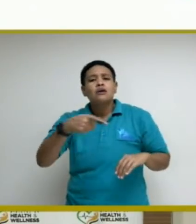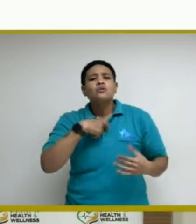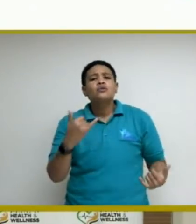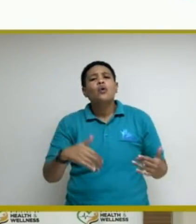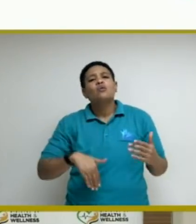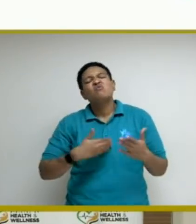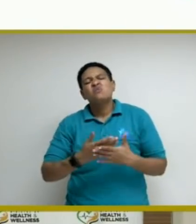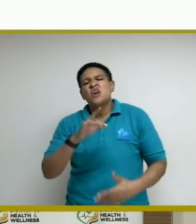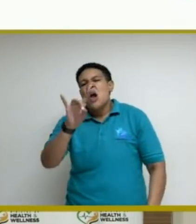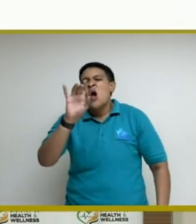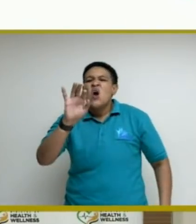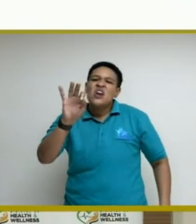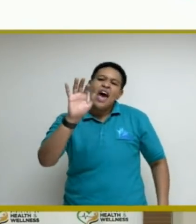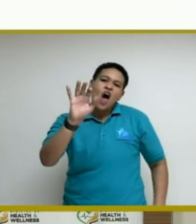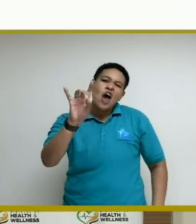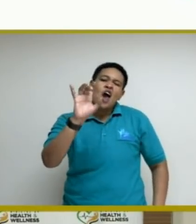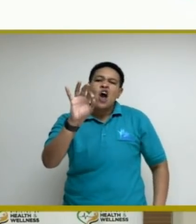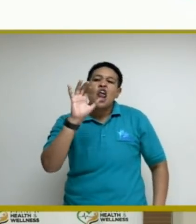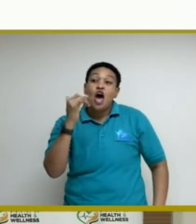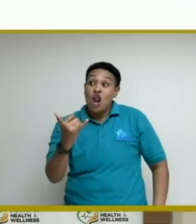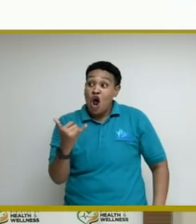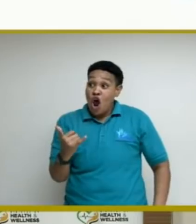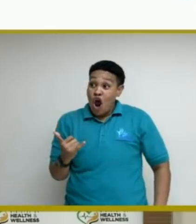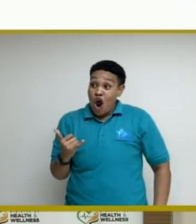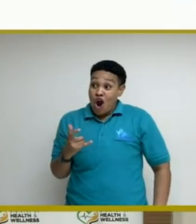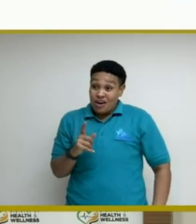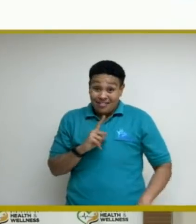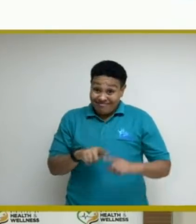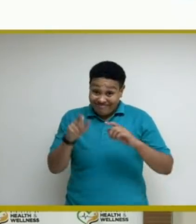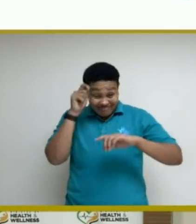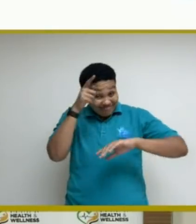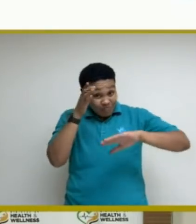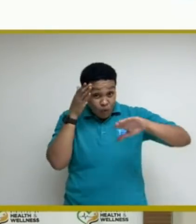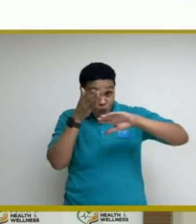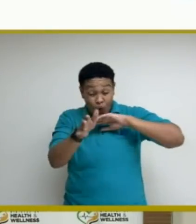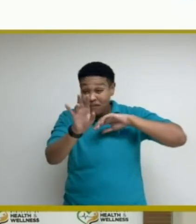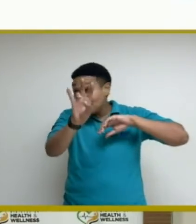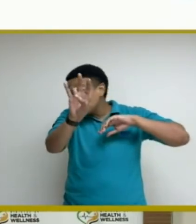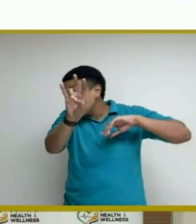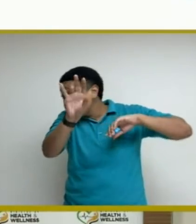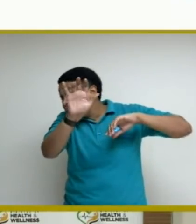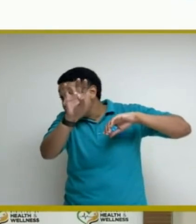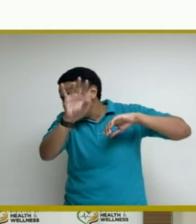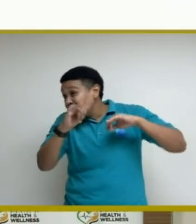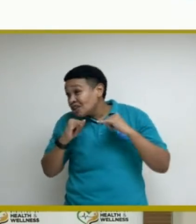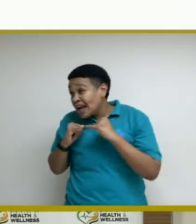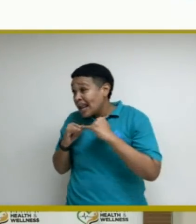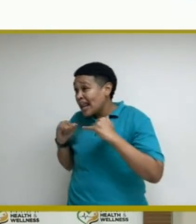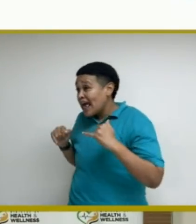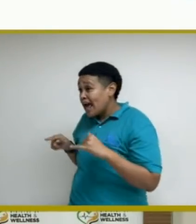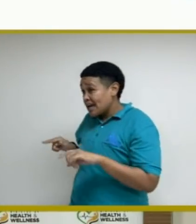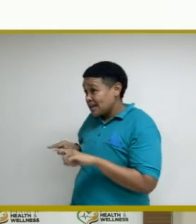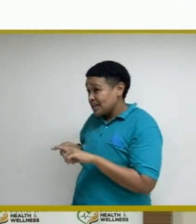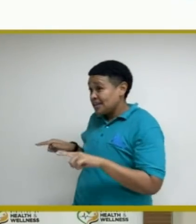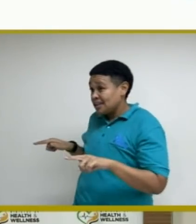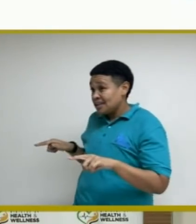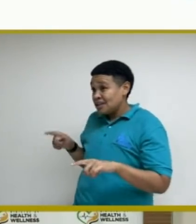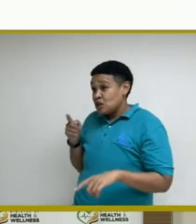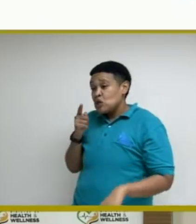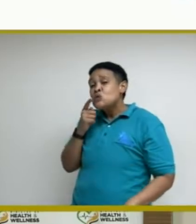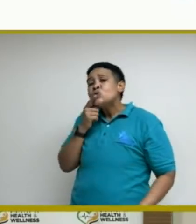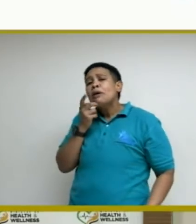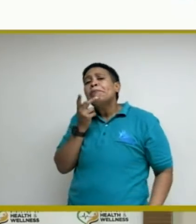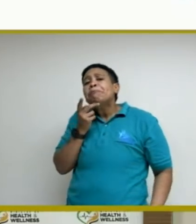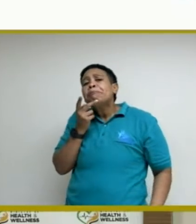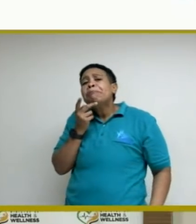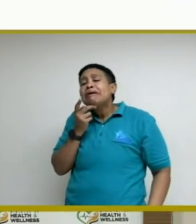800, 900 region. But once it is over that line, we are definitely